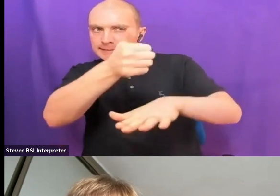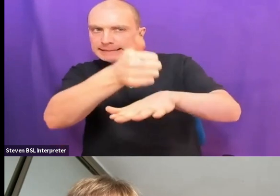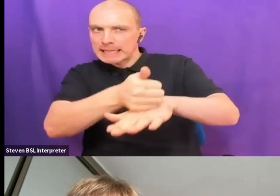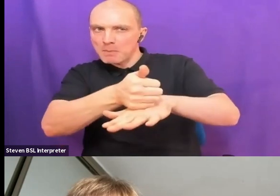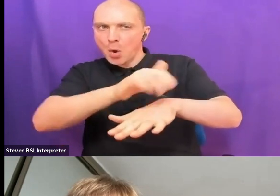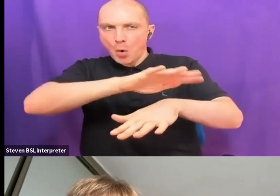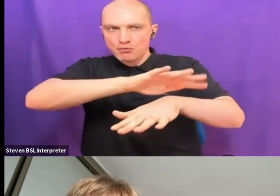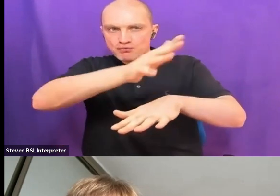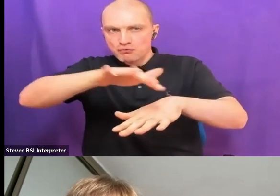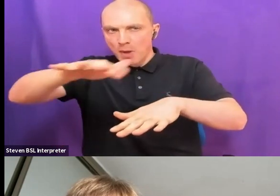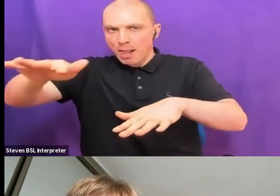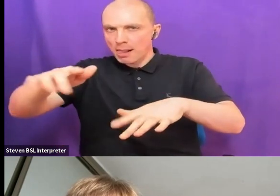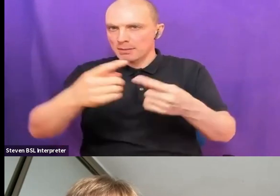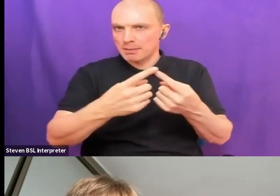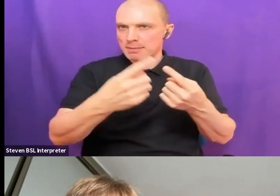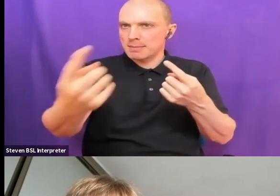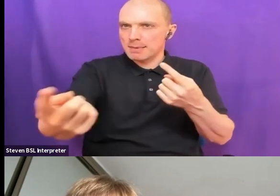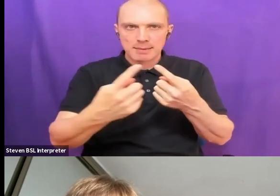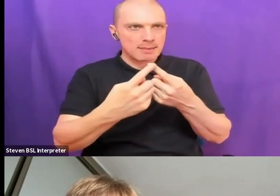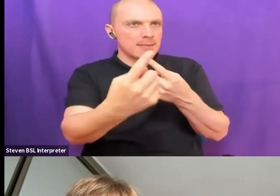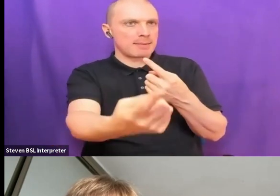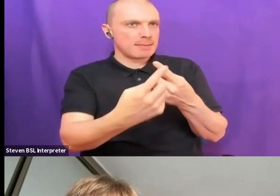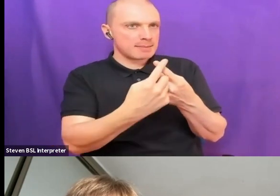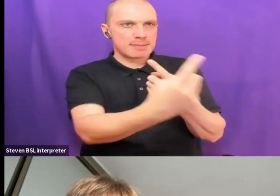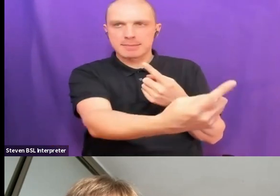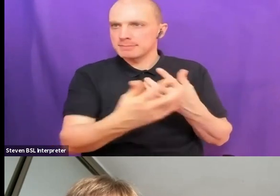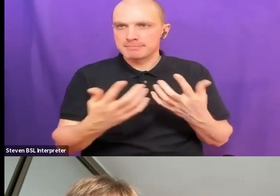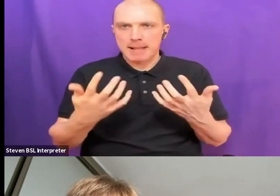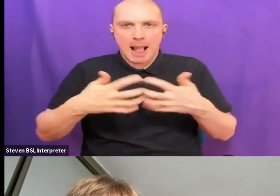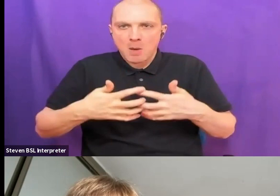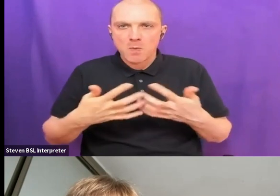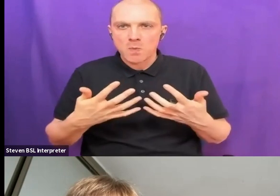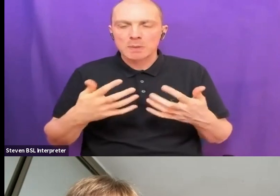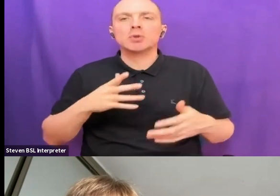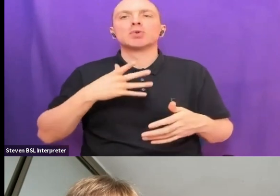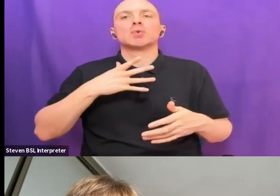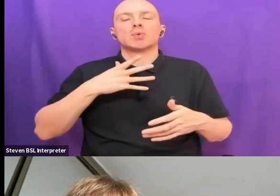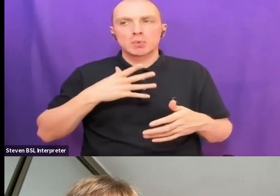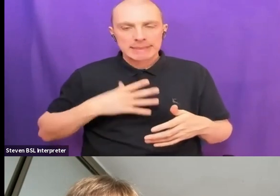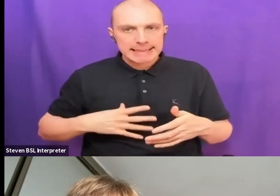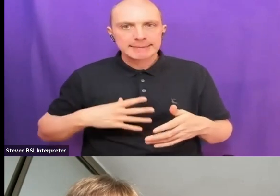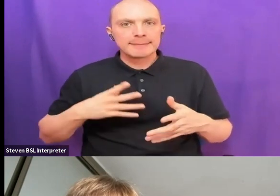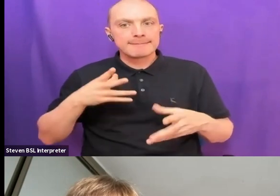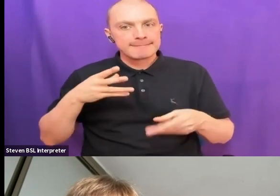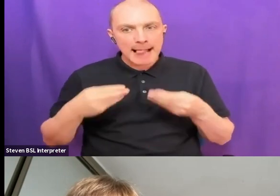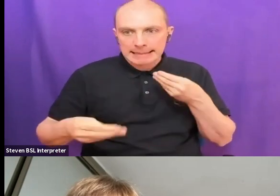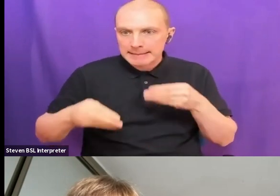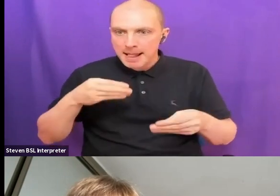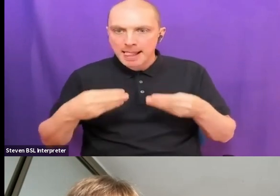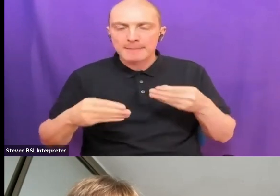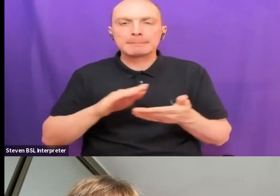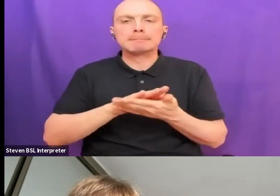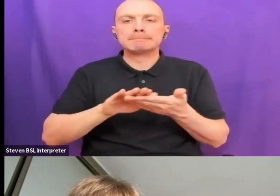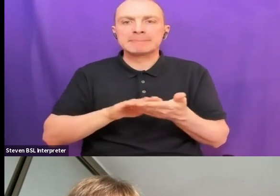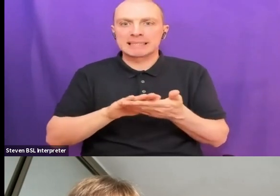And so I refer back to Irene's presentation. We need that flexibility. It's not a rule. It's not a hard and fast